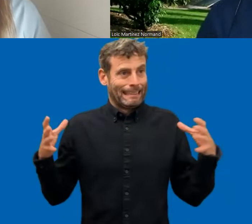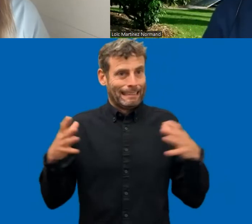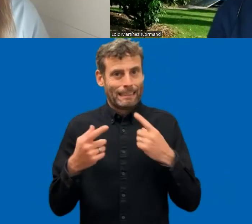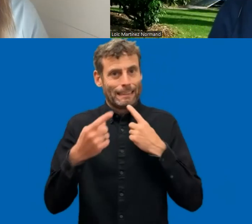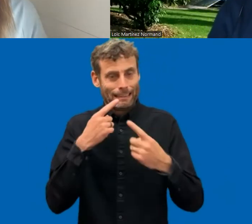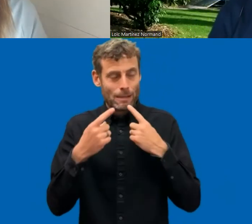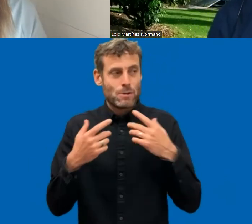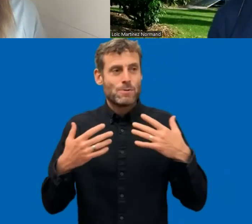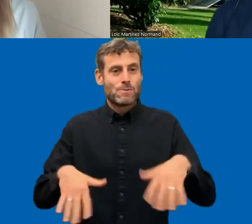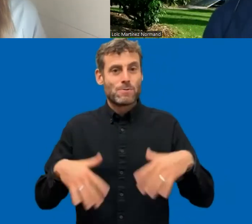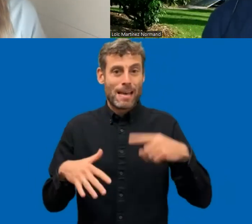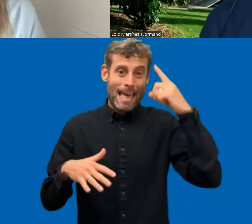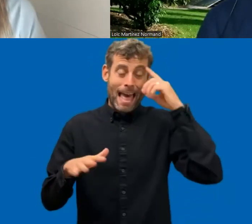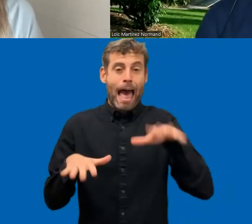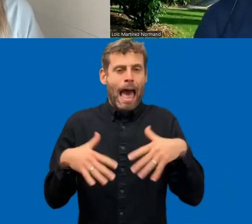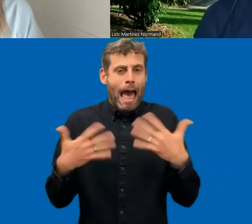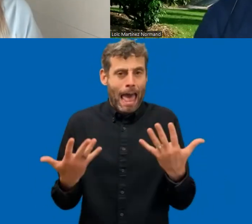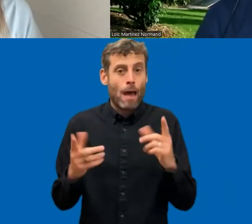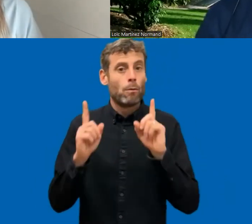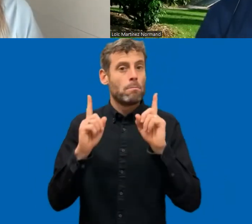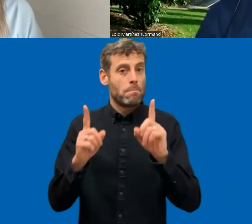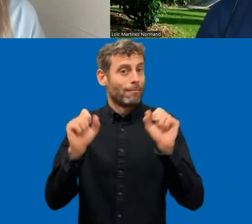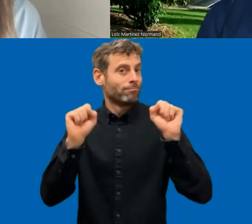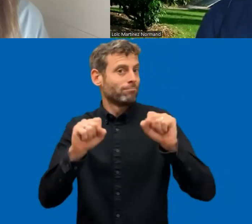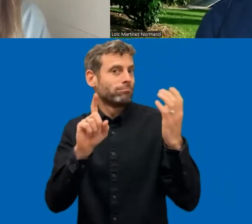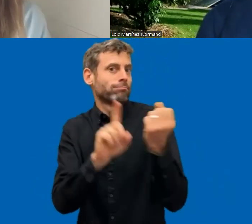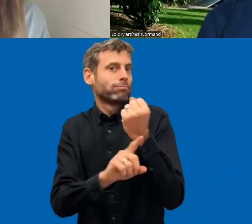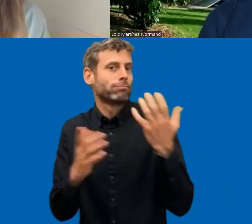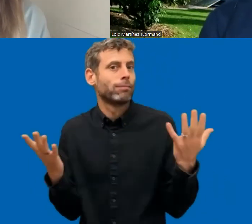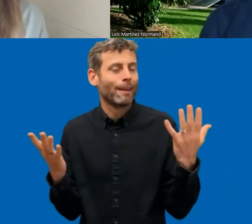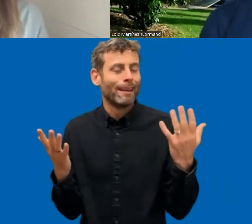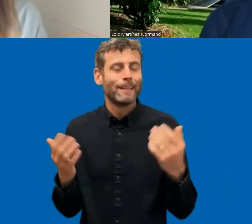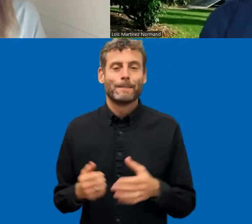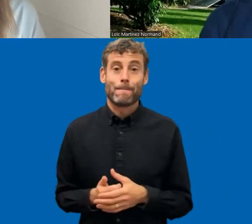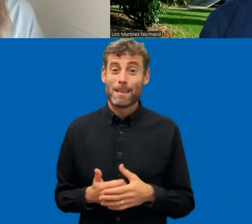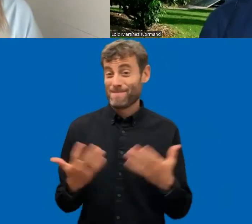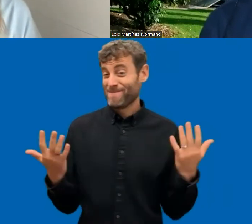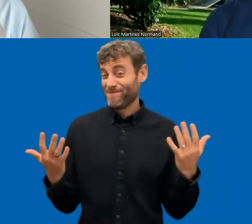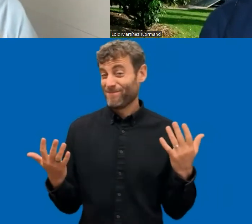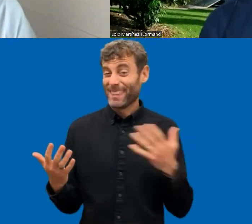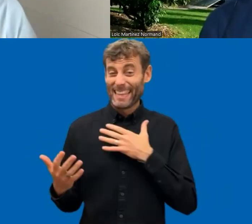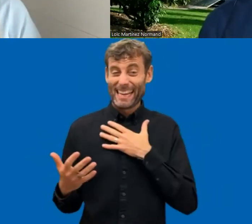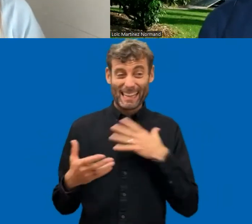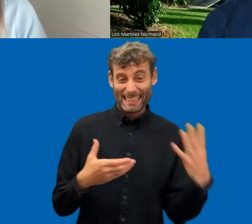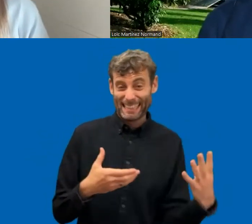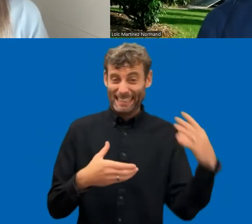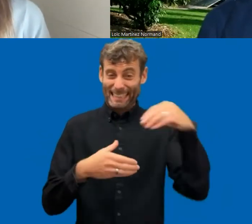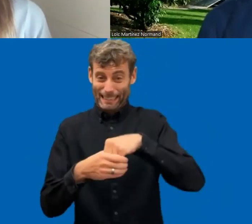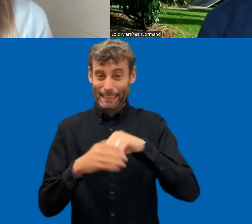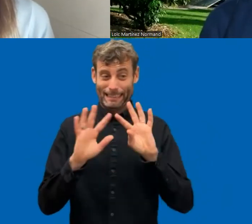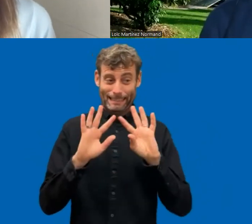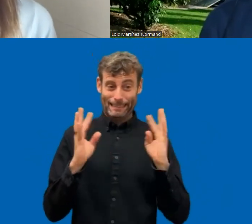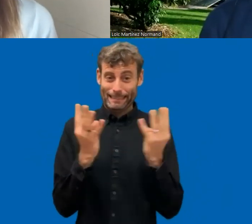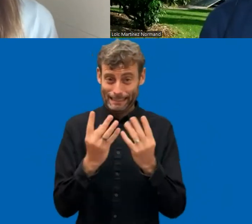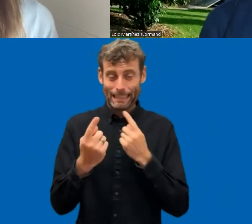stakeholders that should, in the perfect world, be involved in this, and there also, I think, it needs to be funding. So